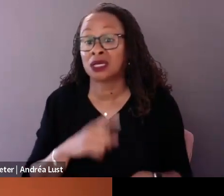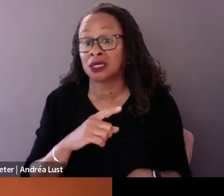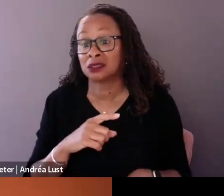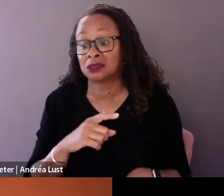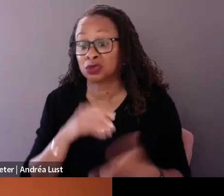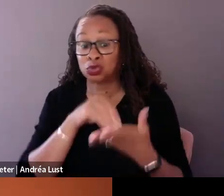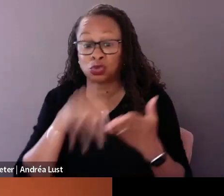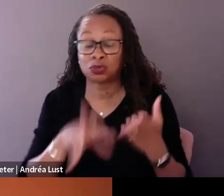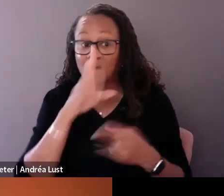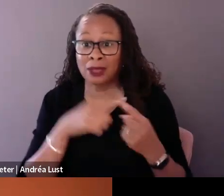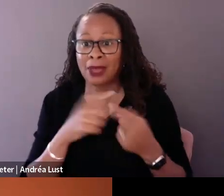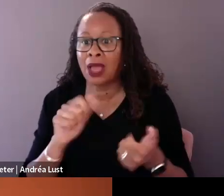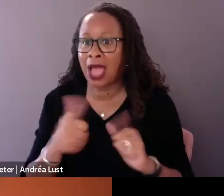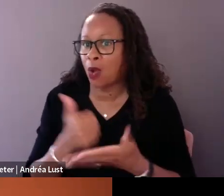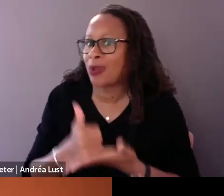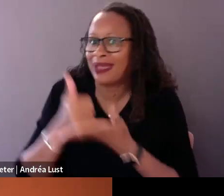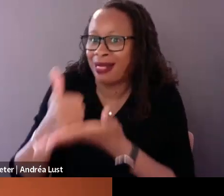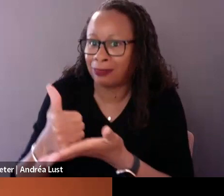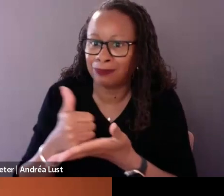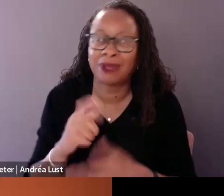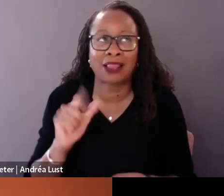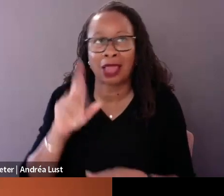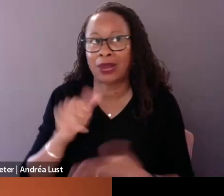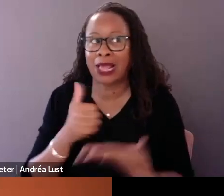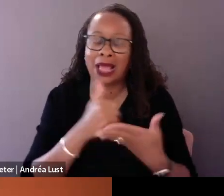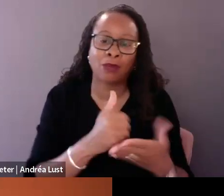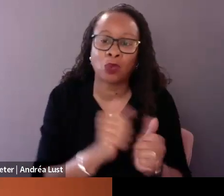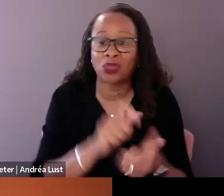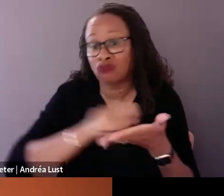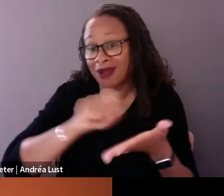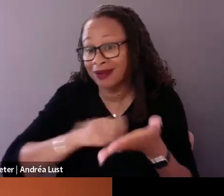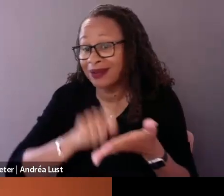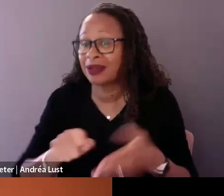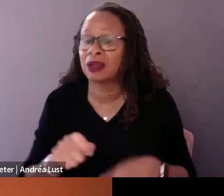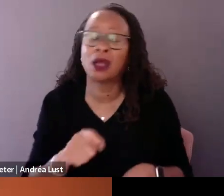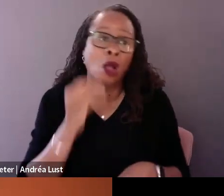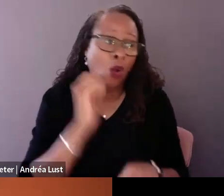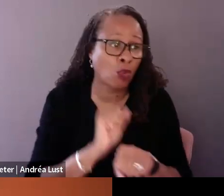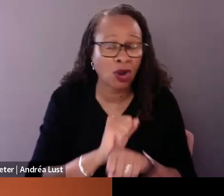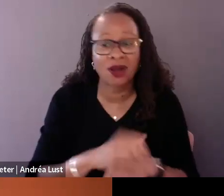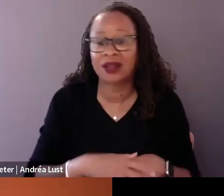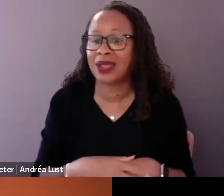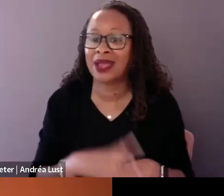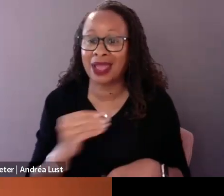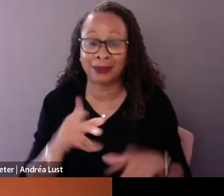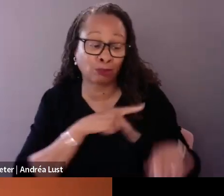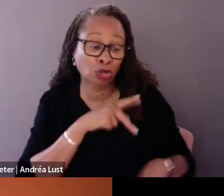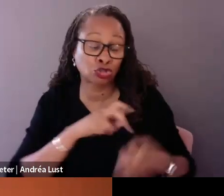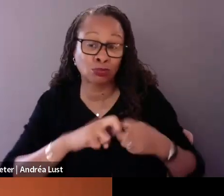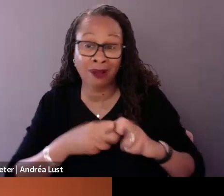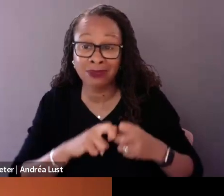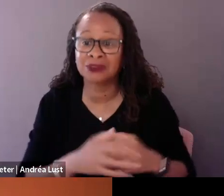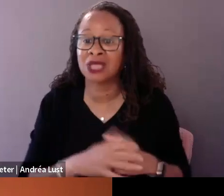talking about how helpful he was, and he would help the students with their essays and their schoolwork, and you know, sort of